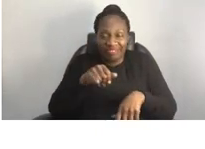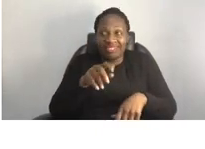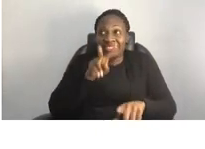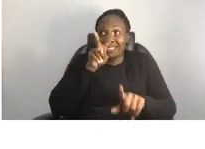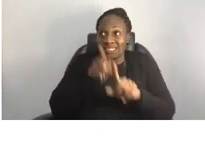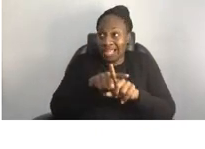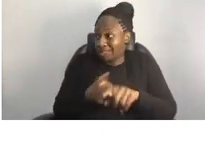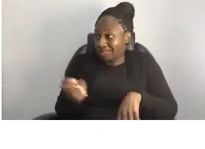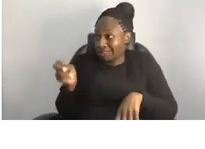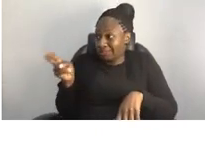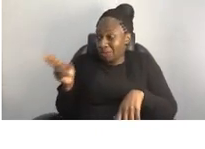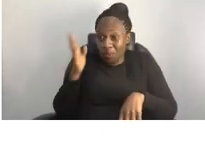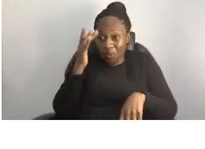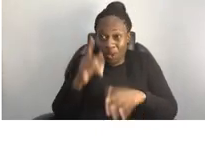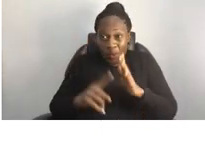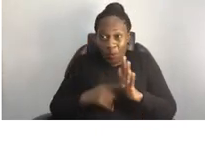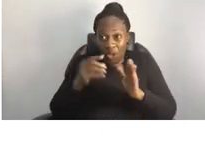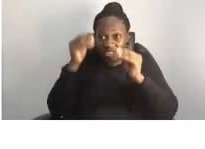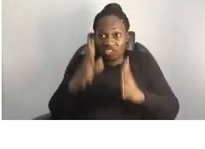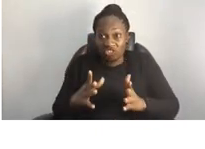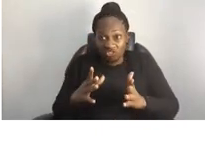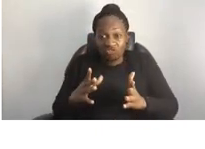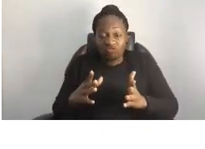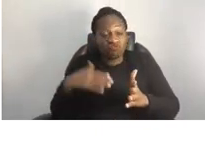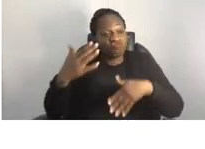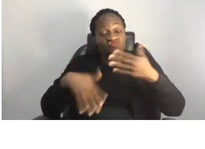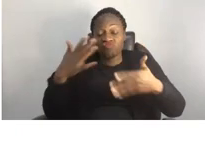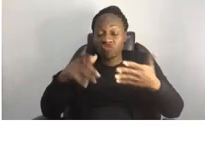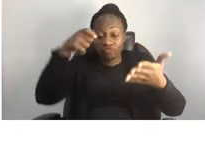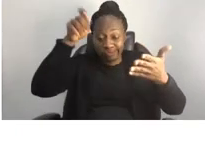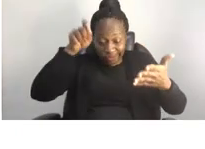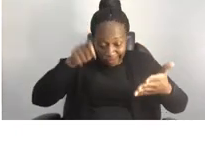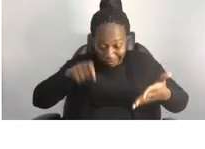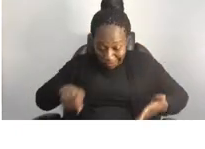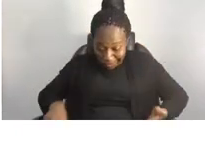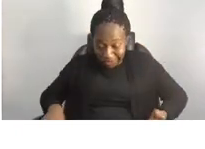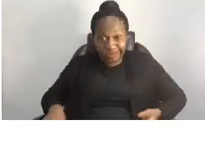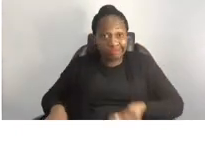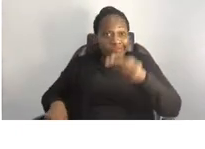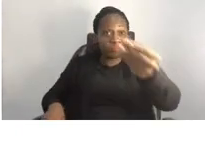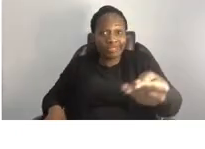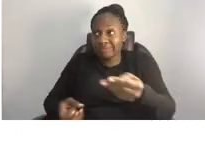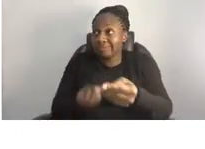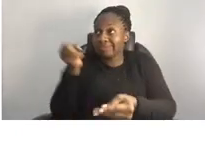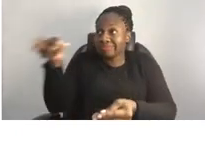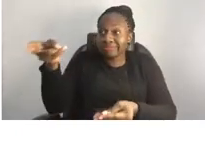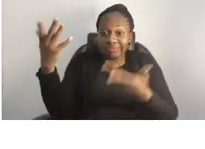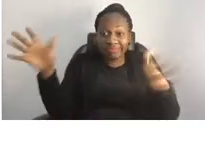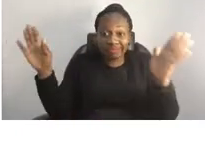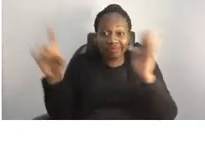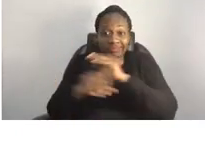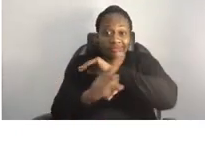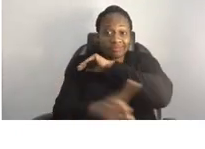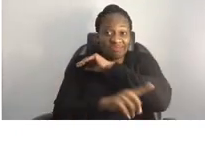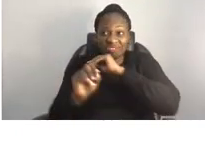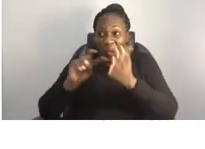is disposable because once the instructor goes through the grading process, the student gets it back and they toss it in the trash. It has no